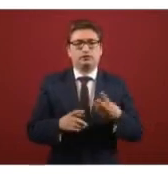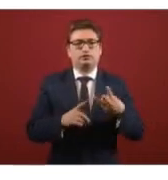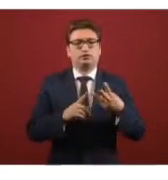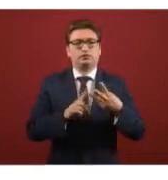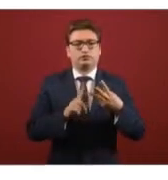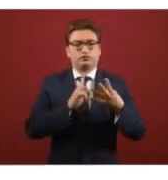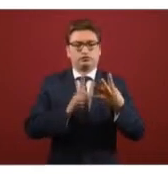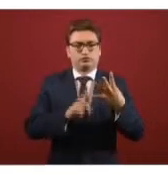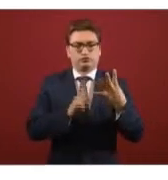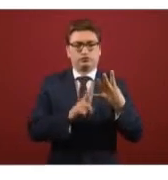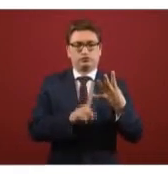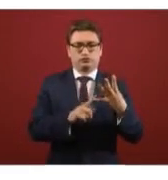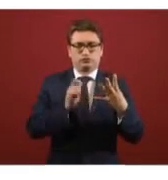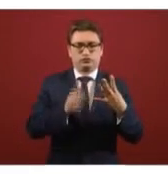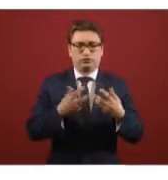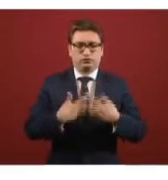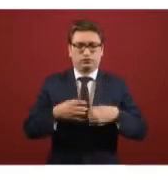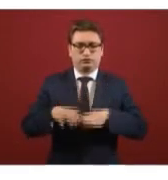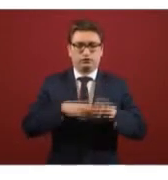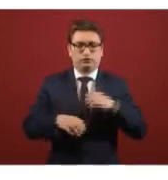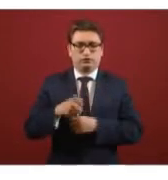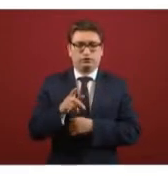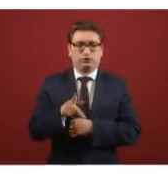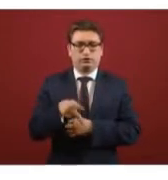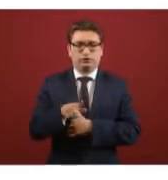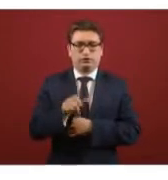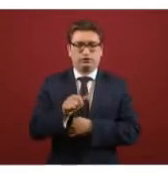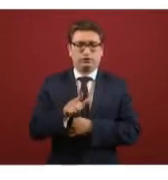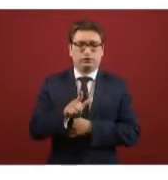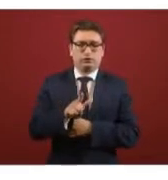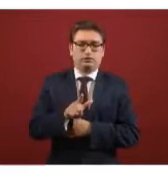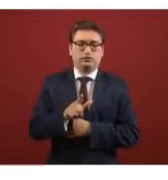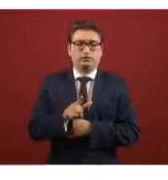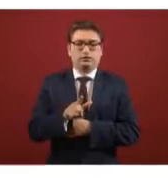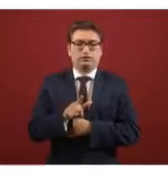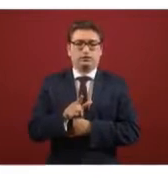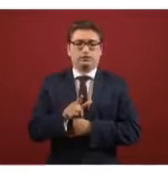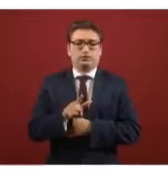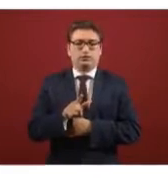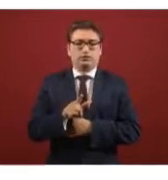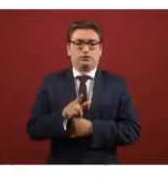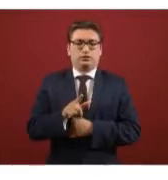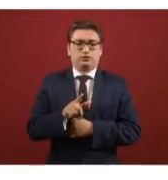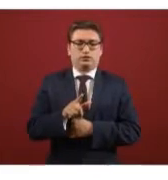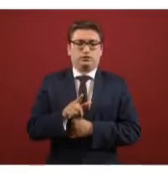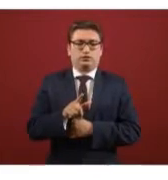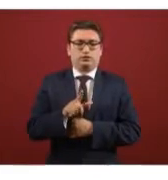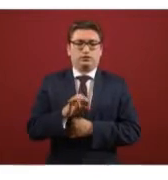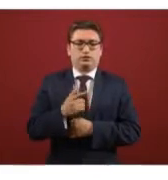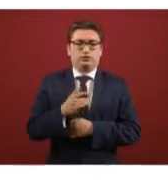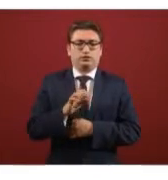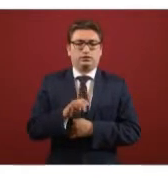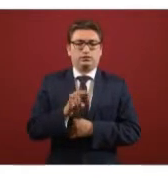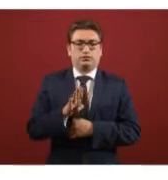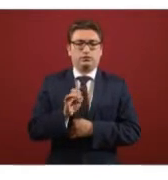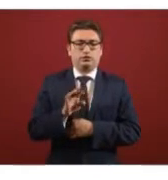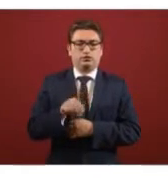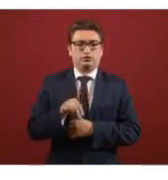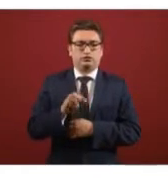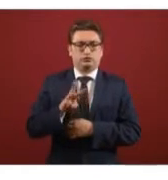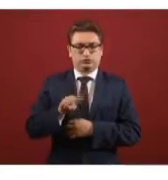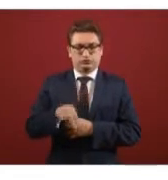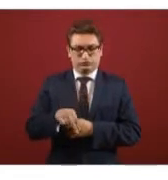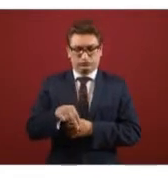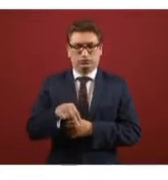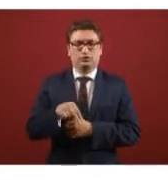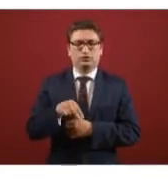fourth queda packet para la empresa is for transnacional the, ABR, Ground Root, y son the un ground monto de root. ingeniería de